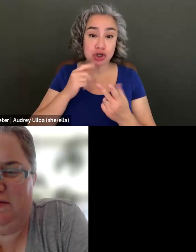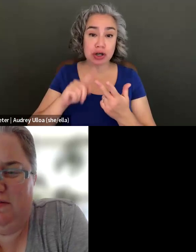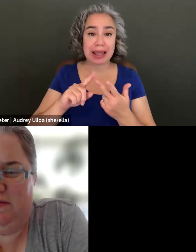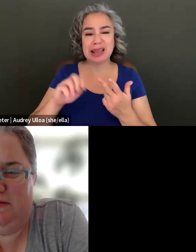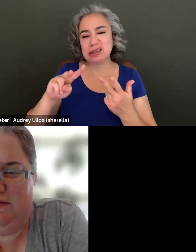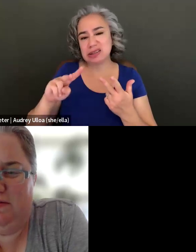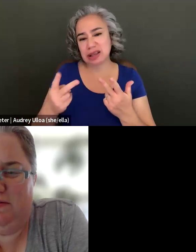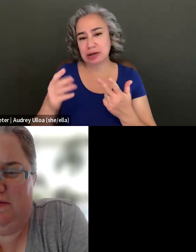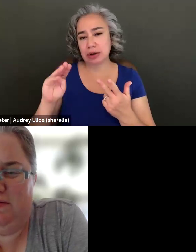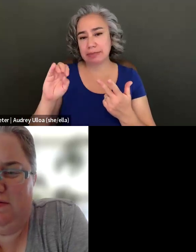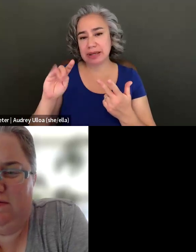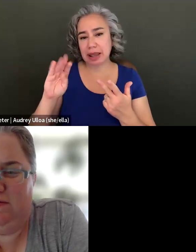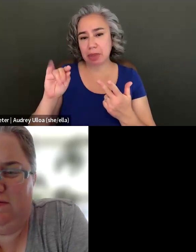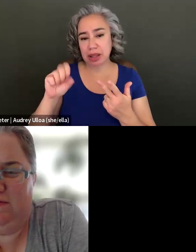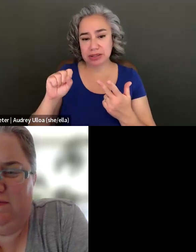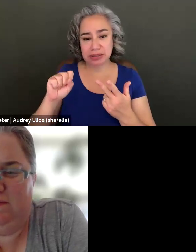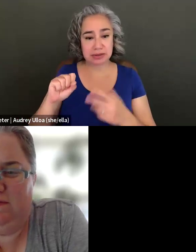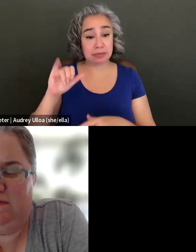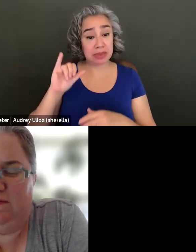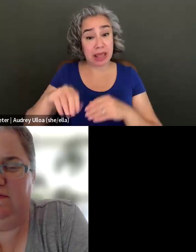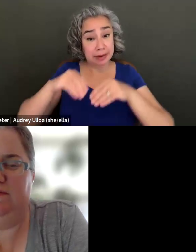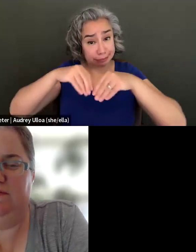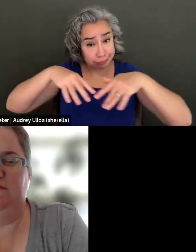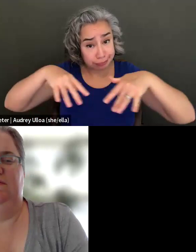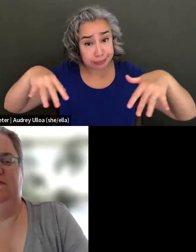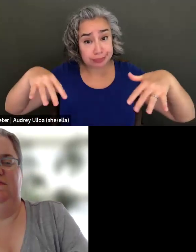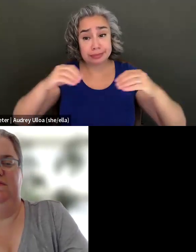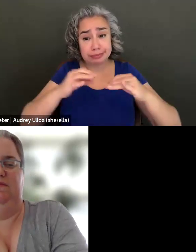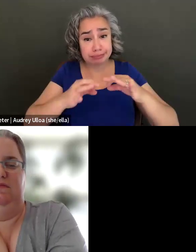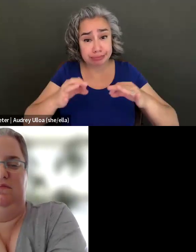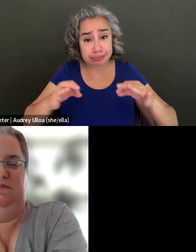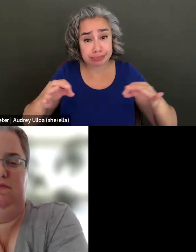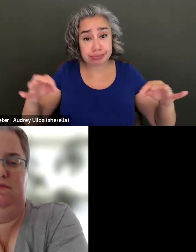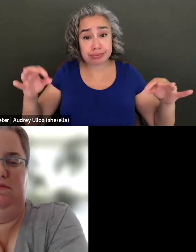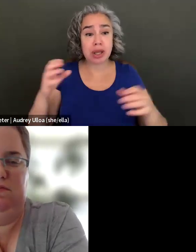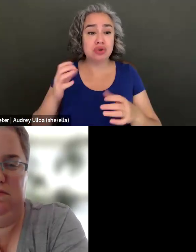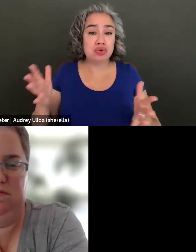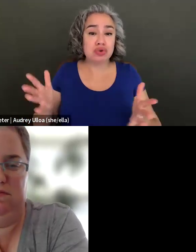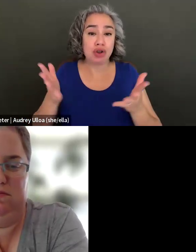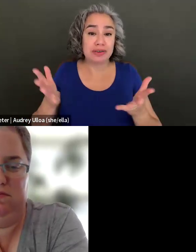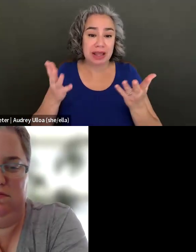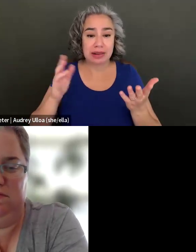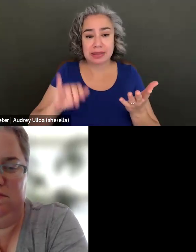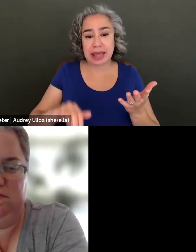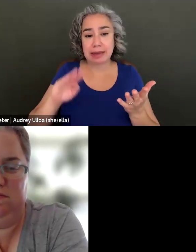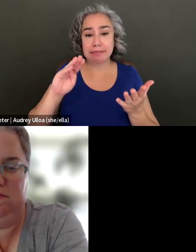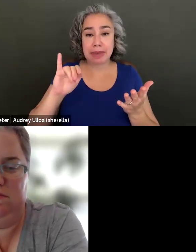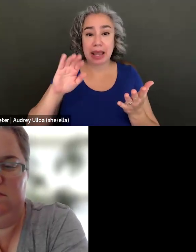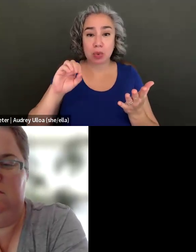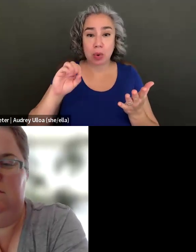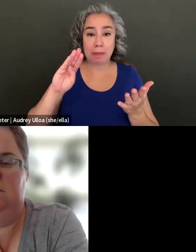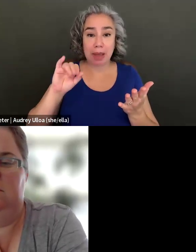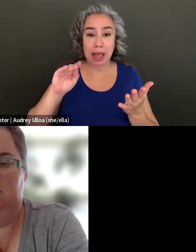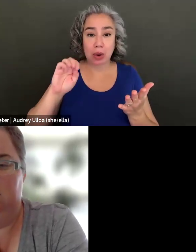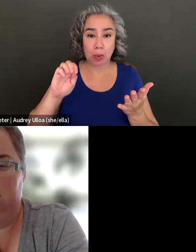metabolites. These exudates allow the plant to cultivate their rhizosphere microbiome, or the microorganisms that